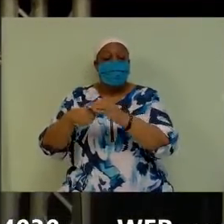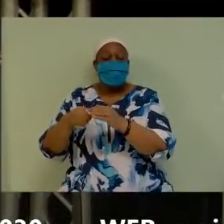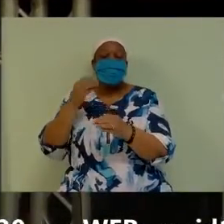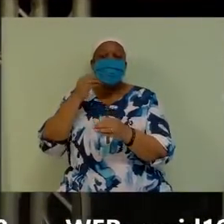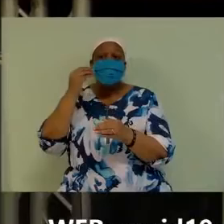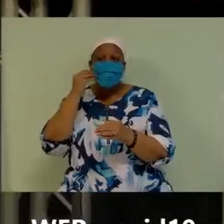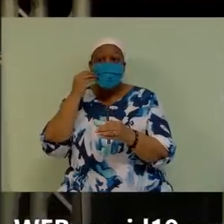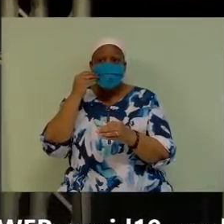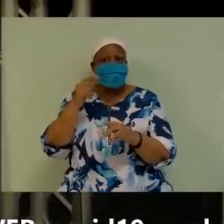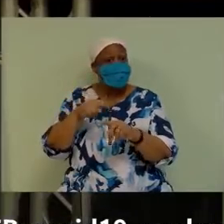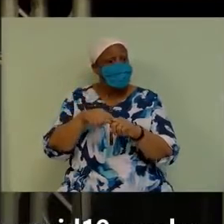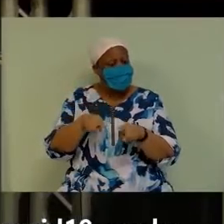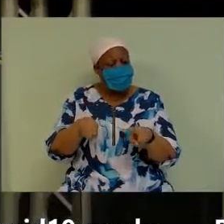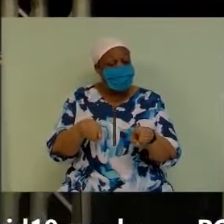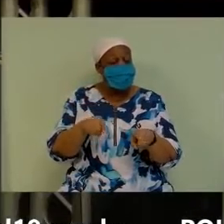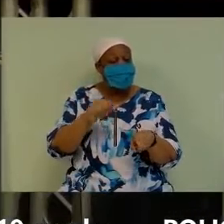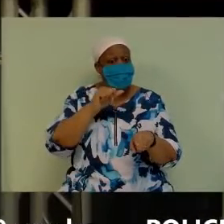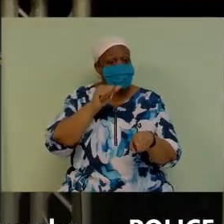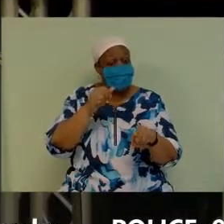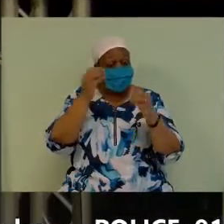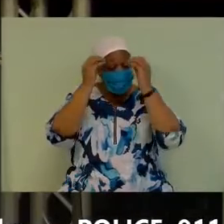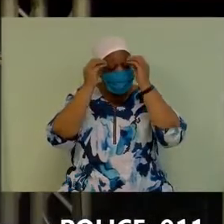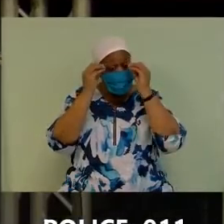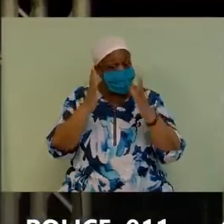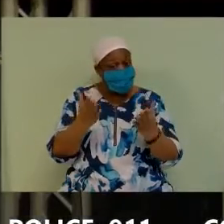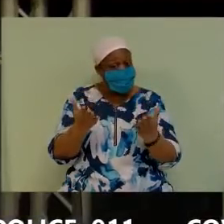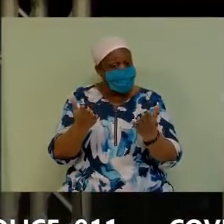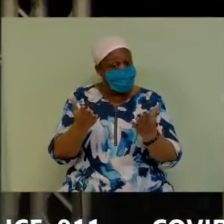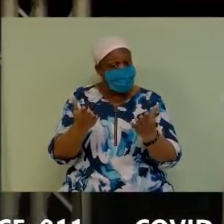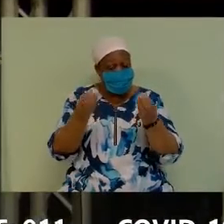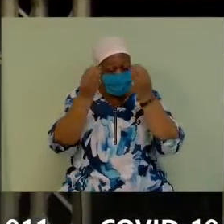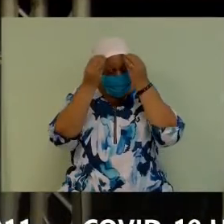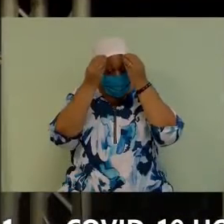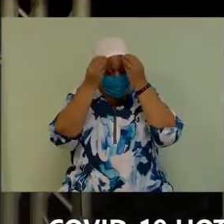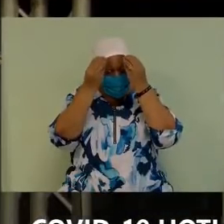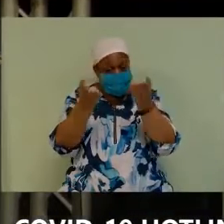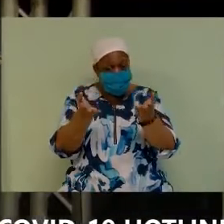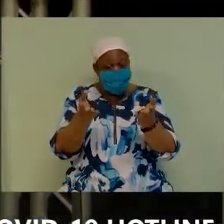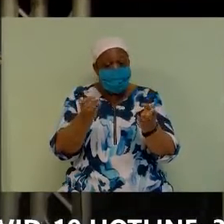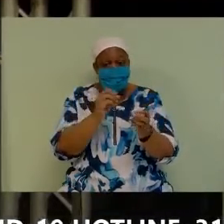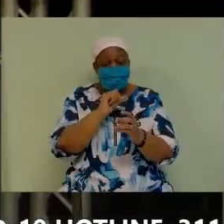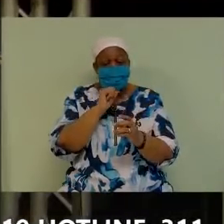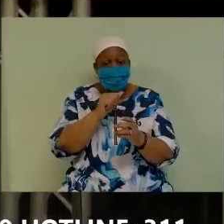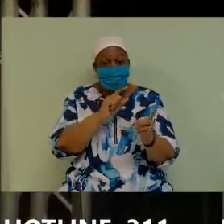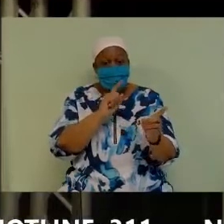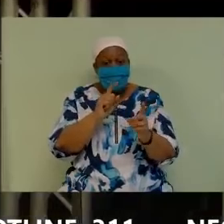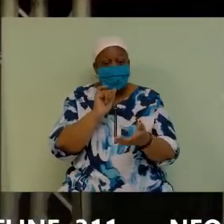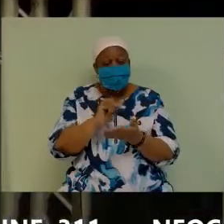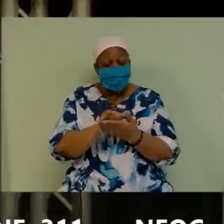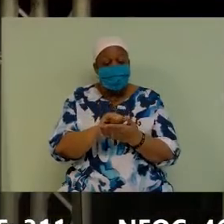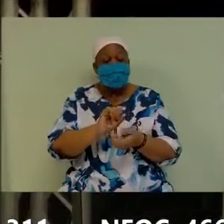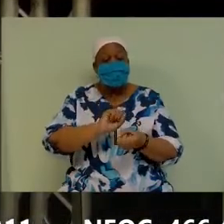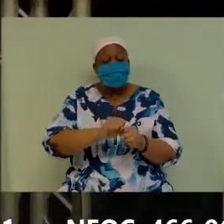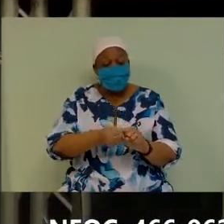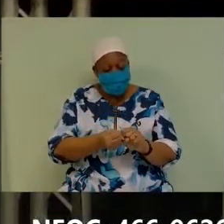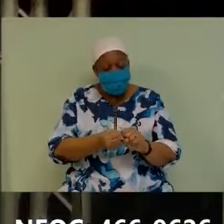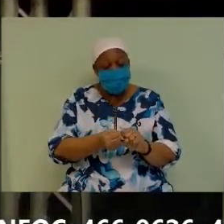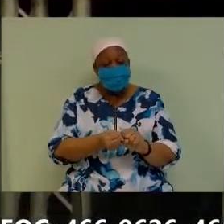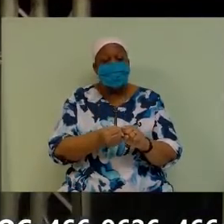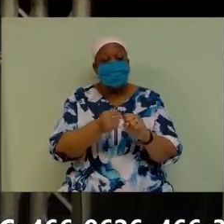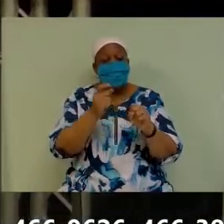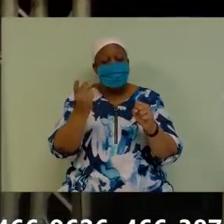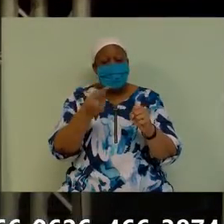were not taking the personal responsibility of quarantining themselves. And we were getting calls